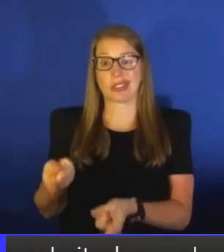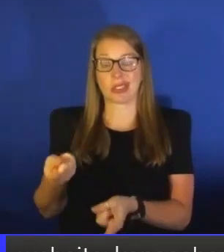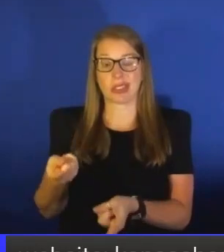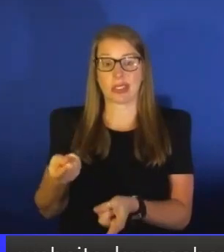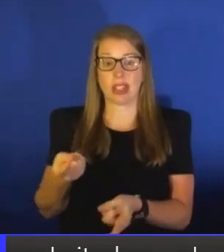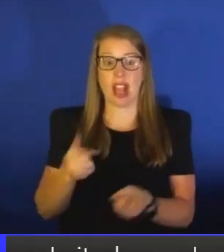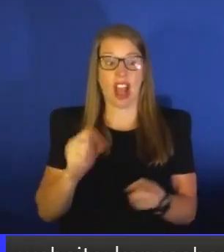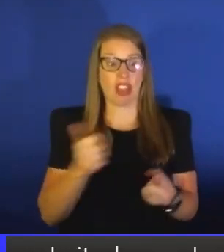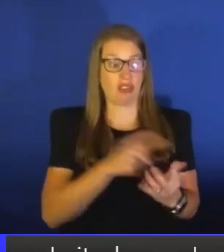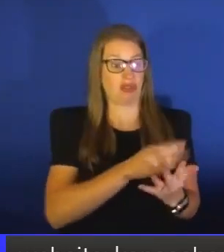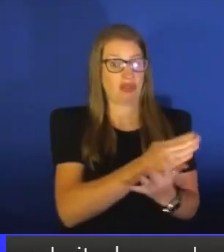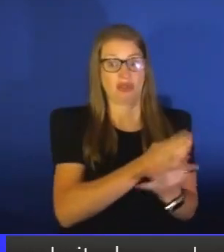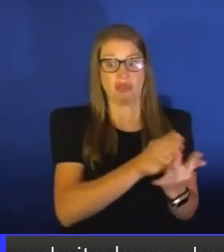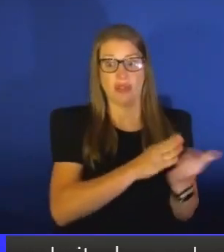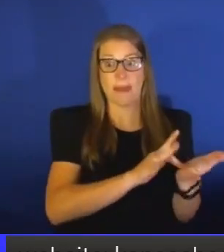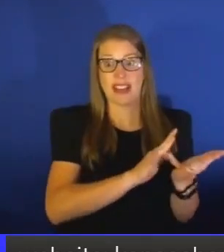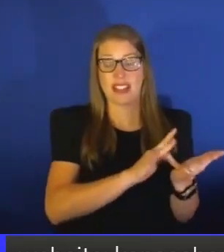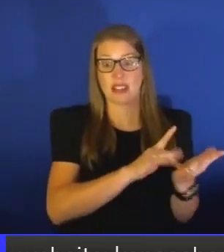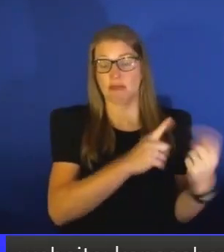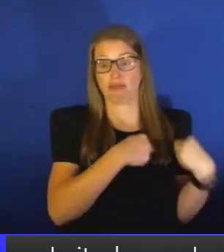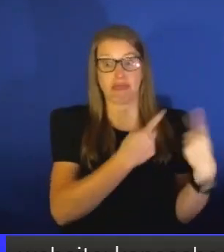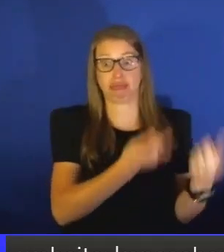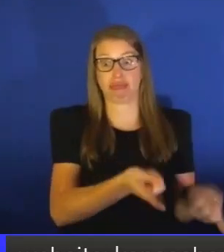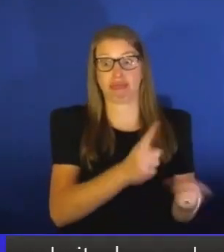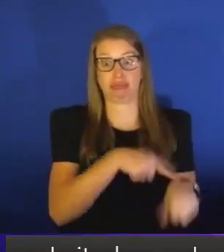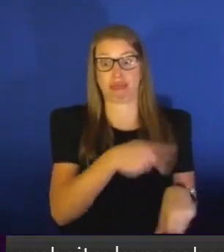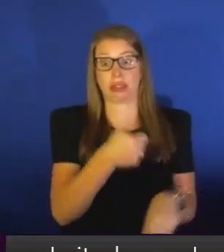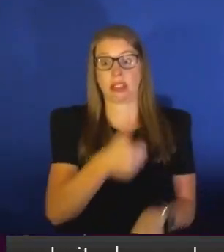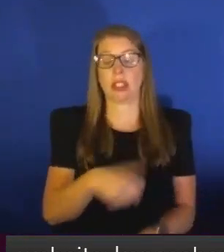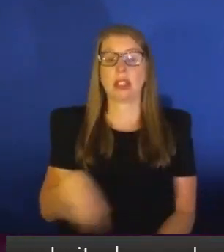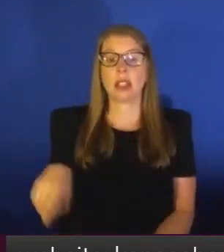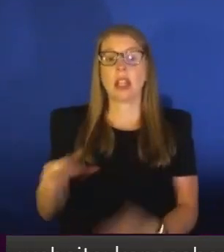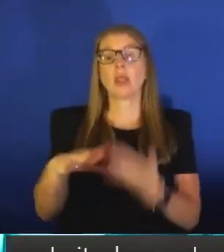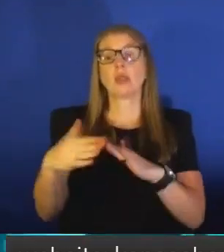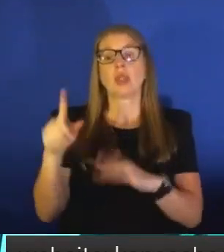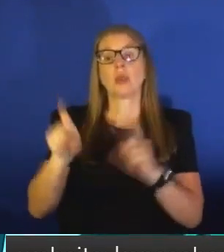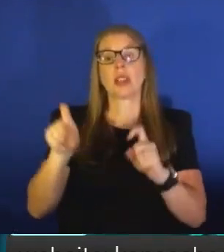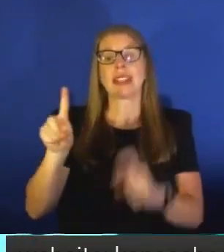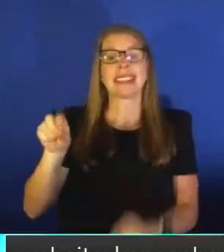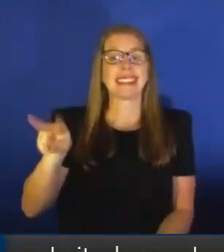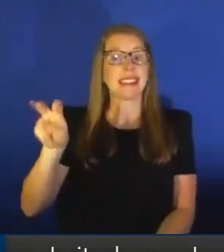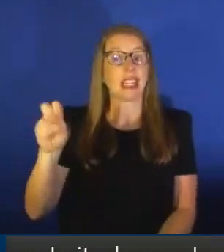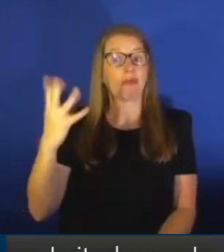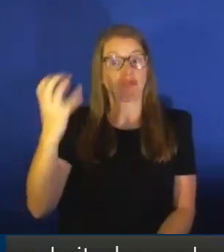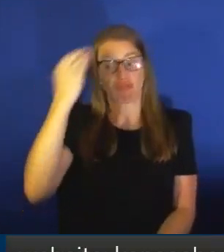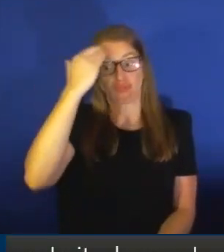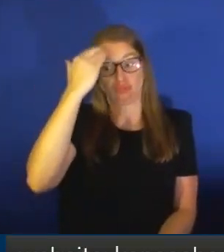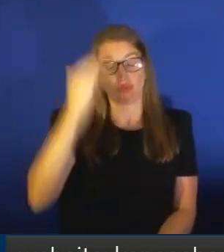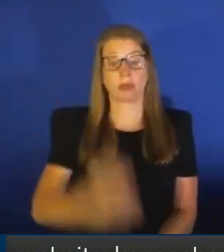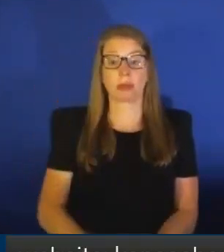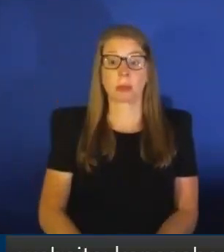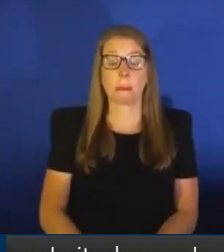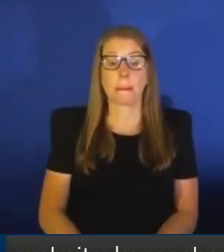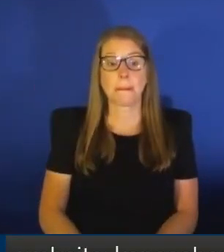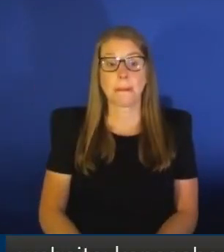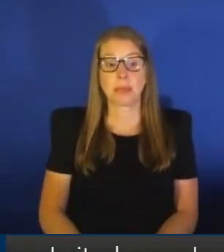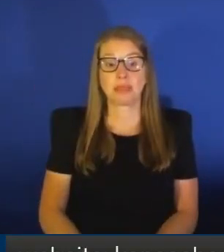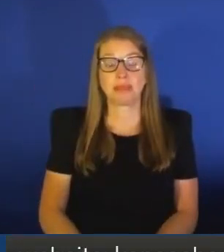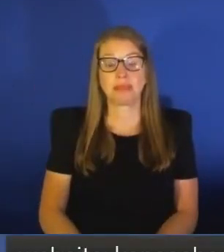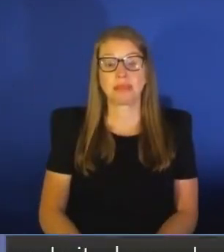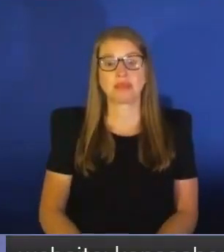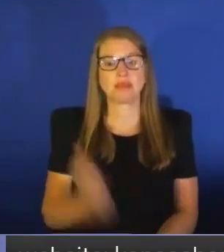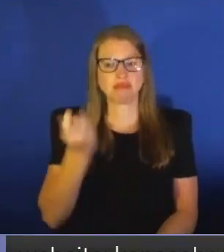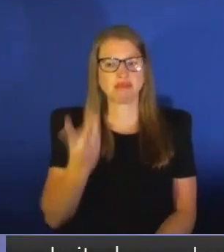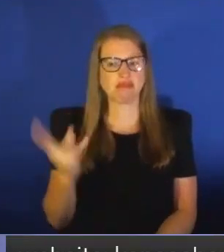been around for far longer. All right, I want to get to a community question. Dave wants to know, so and we've heard a couple people off the